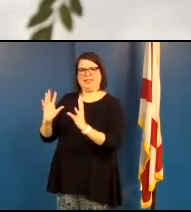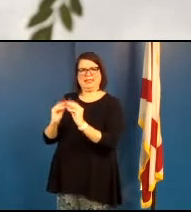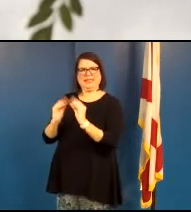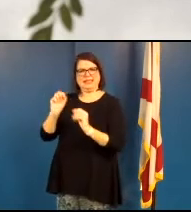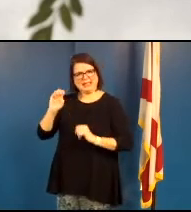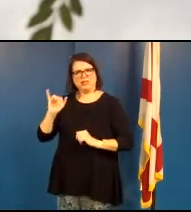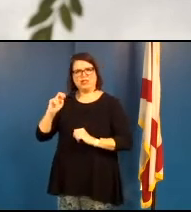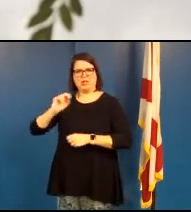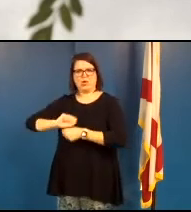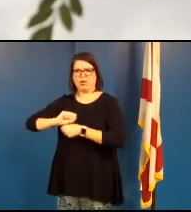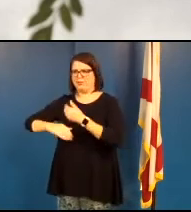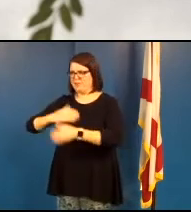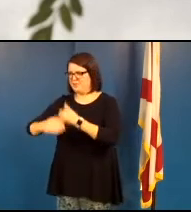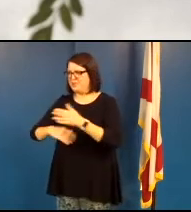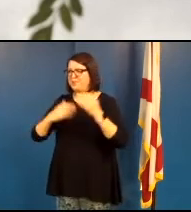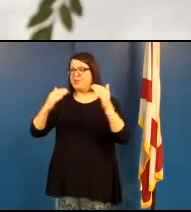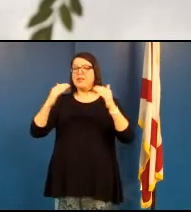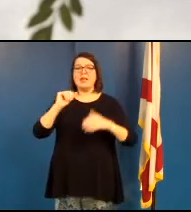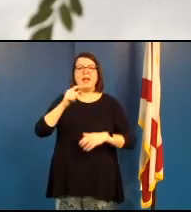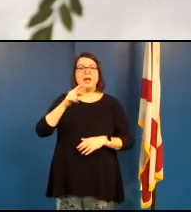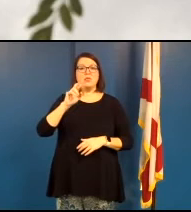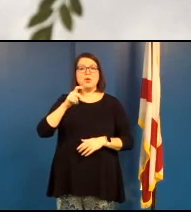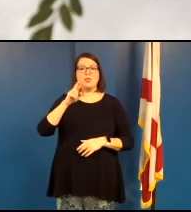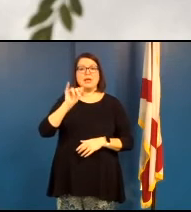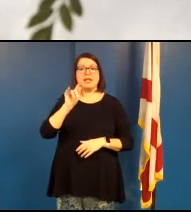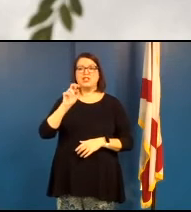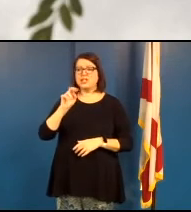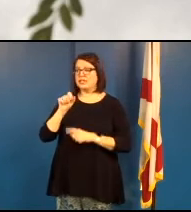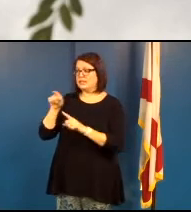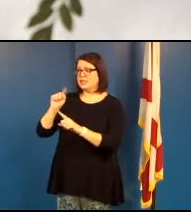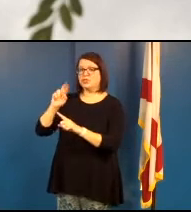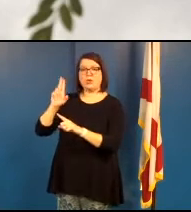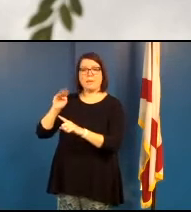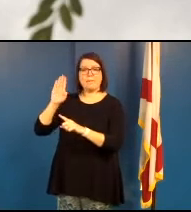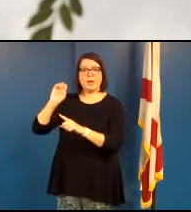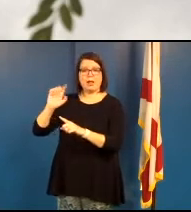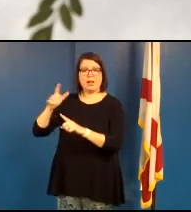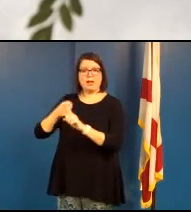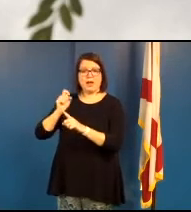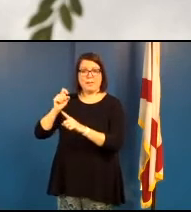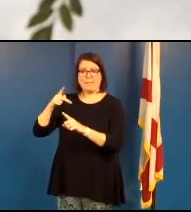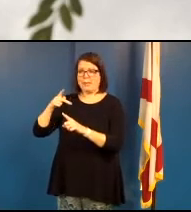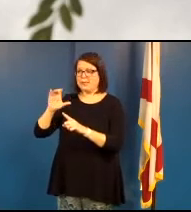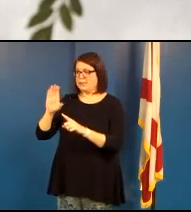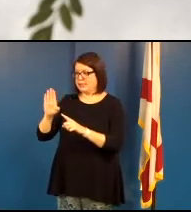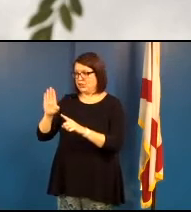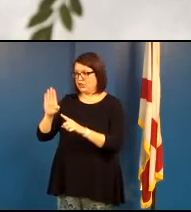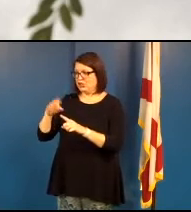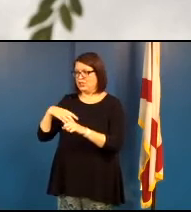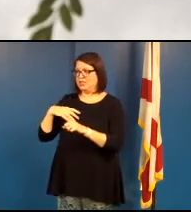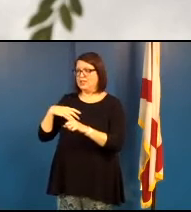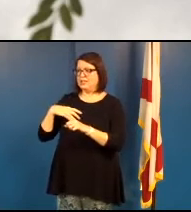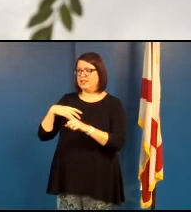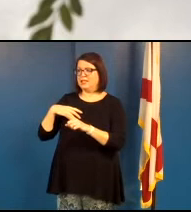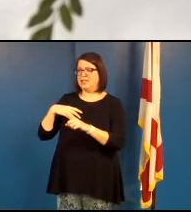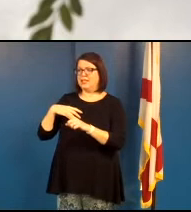The appropriations chair will be Representative Jay Trumbull from Panama City Beach in Panama City. So he